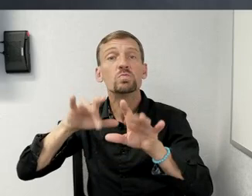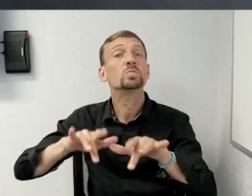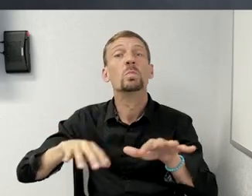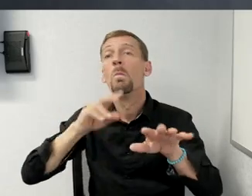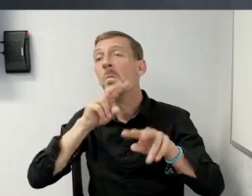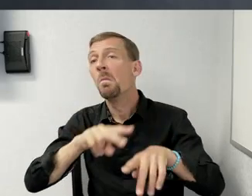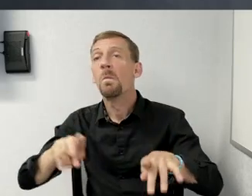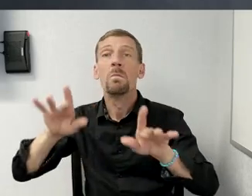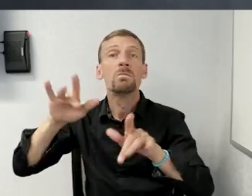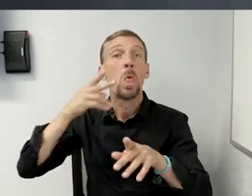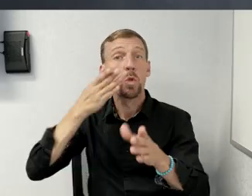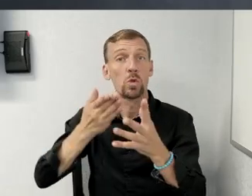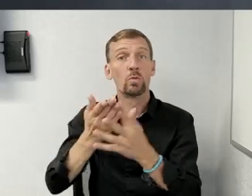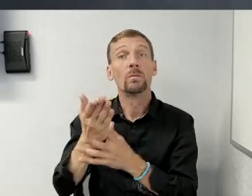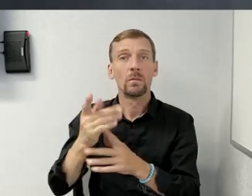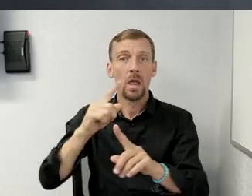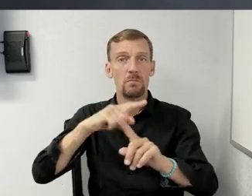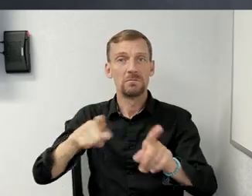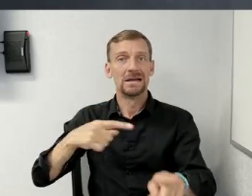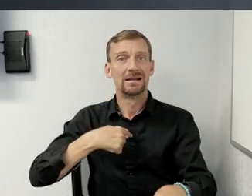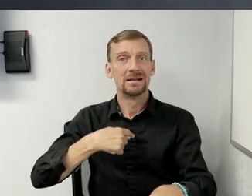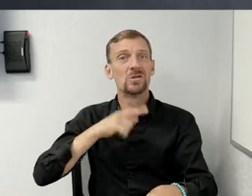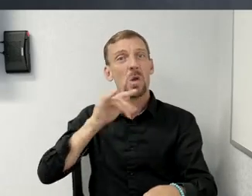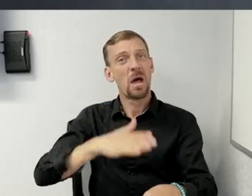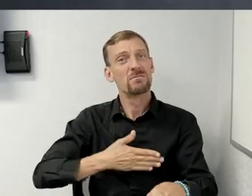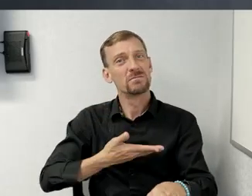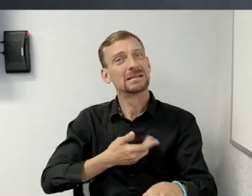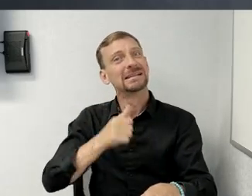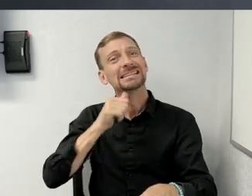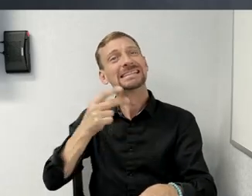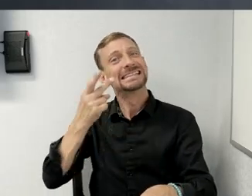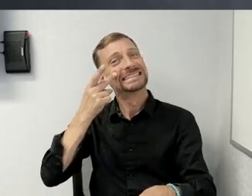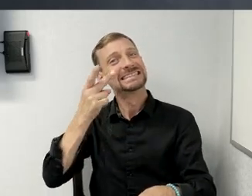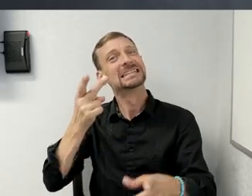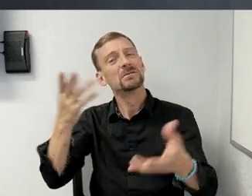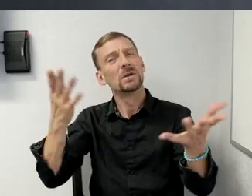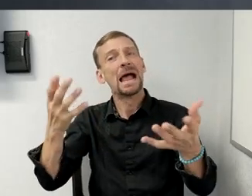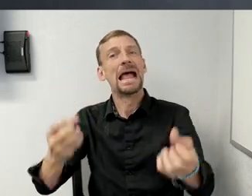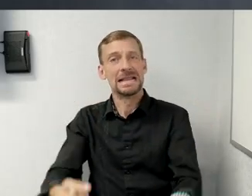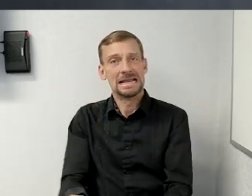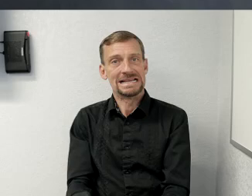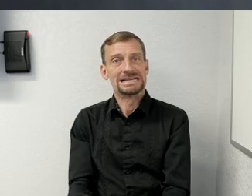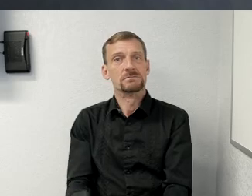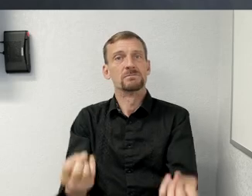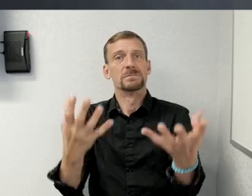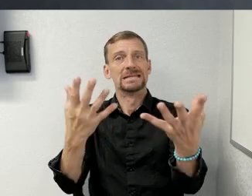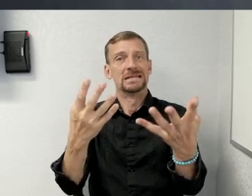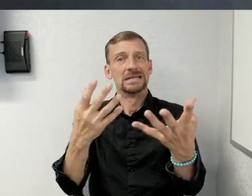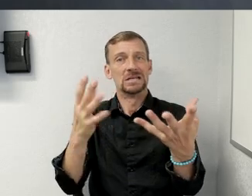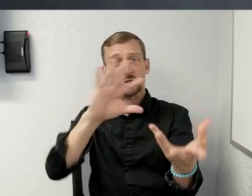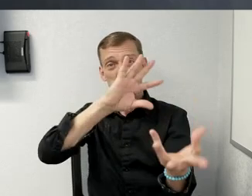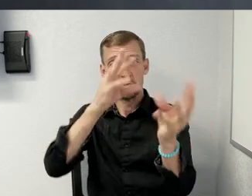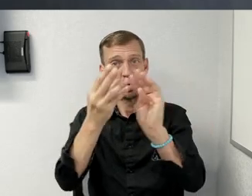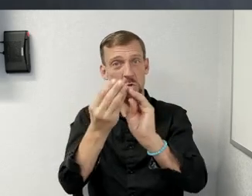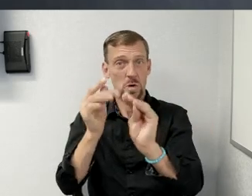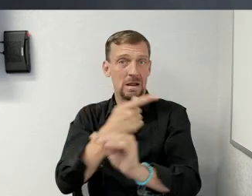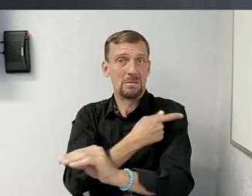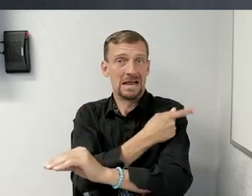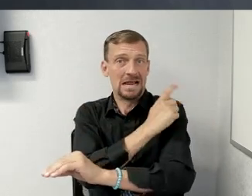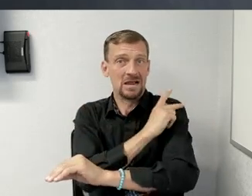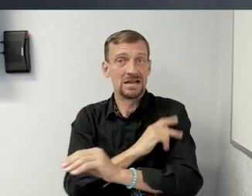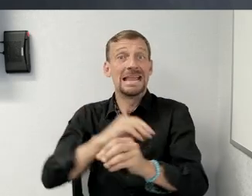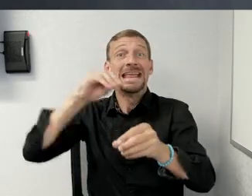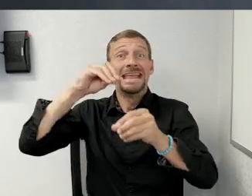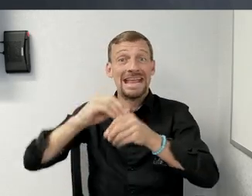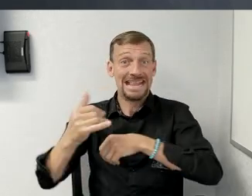that you don't see, which I think was the question, how many total patients have been hospitalized in